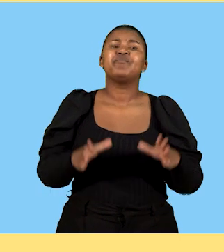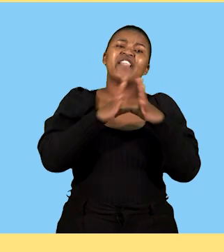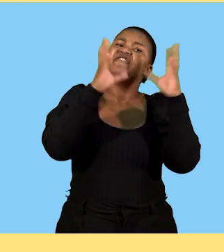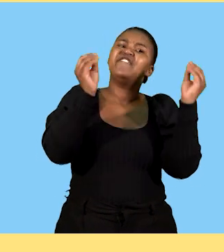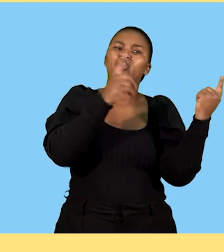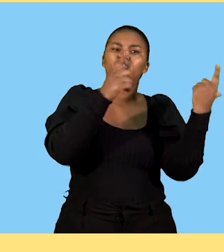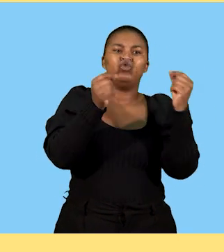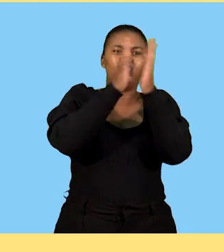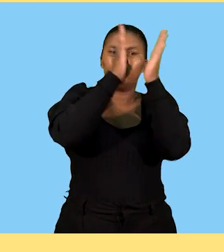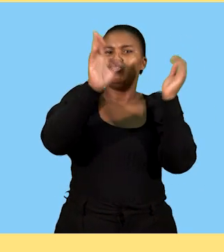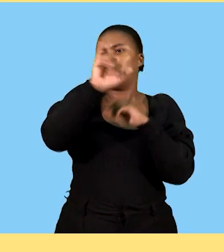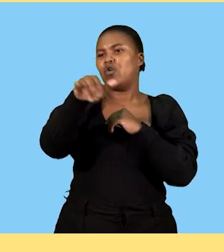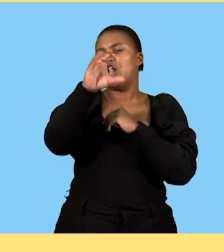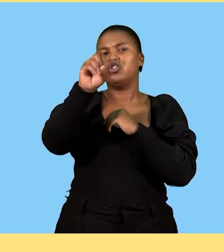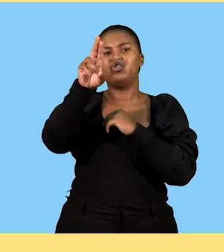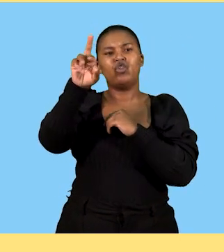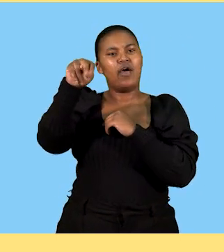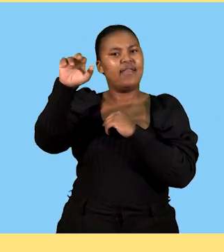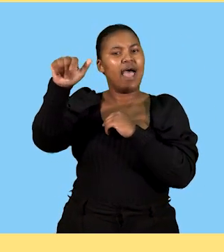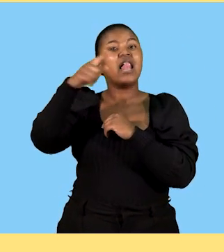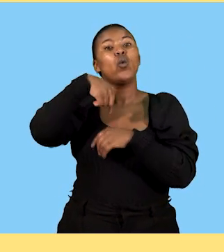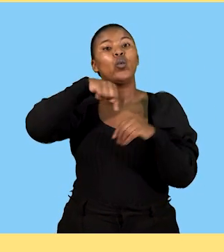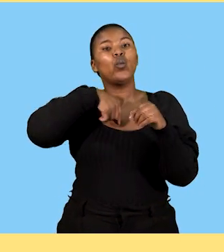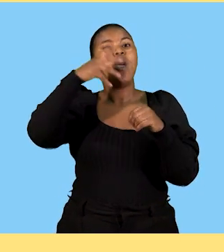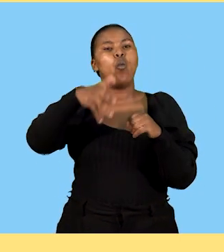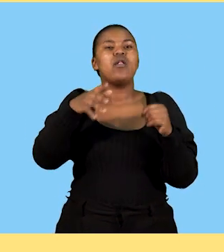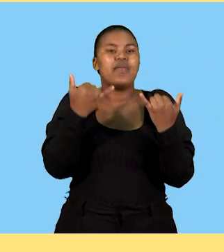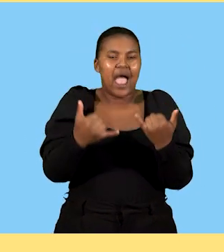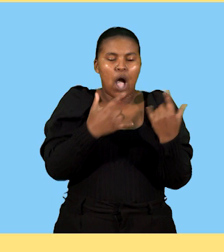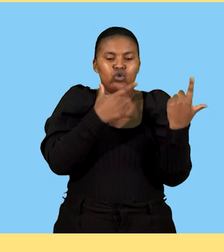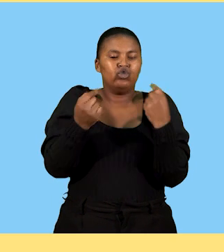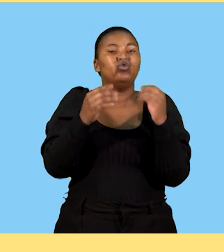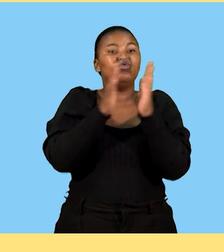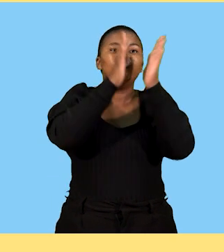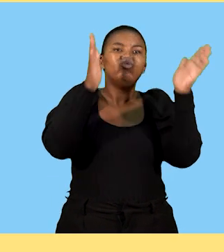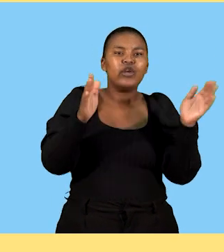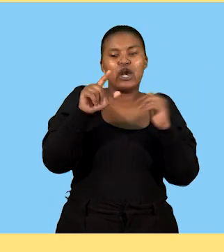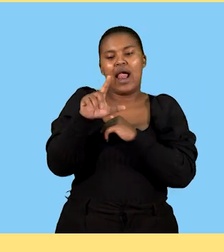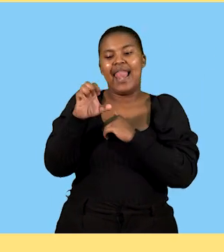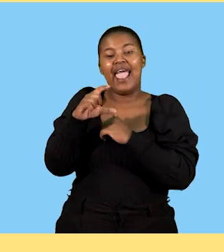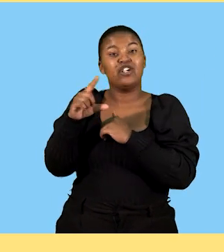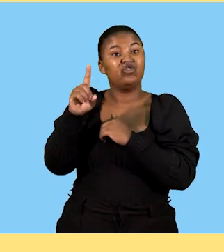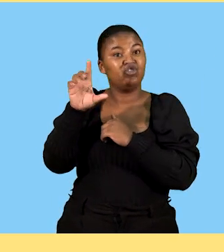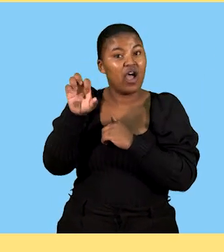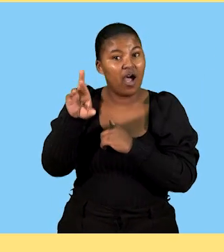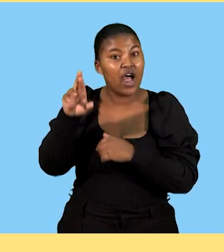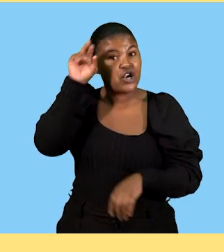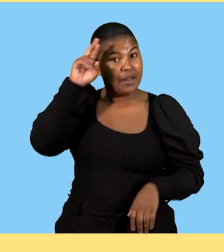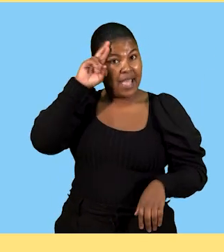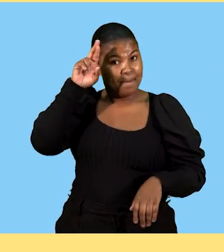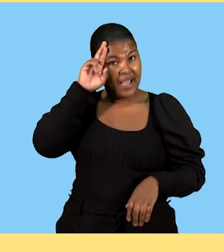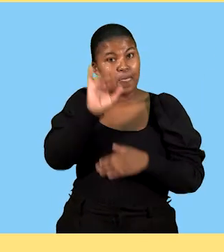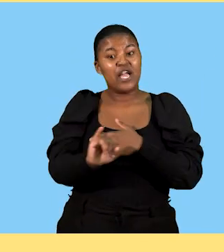general journal, we should then consider how to do the general ledger. And remember, insurance is